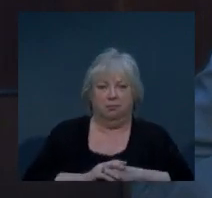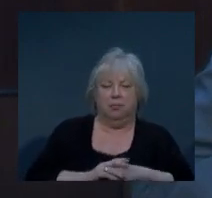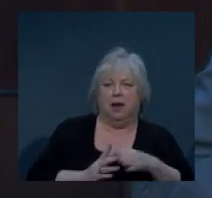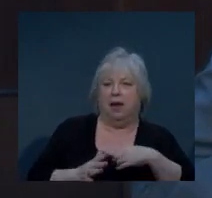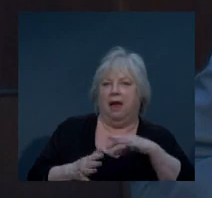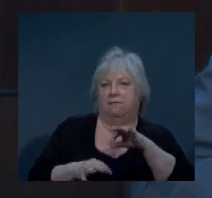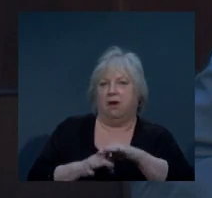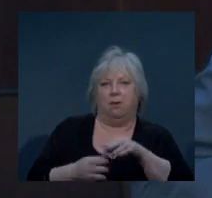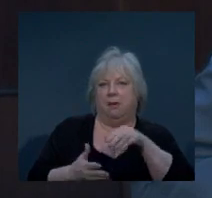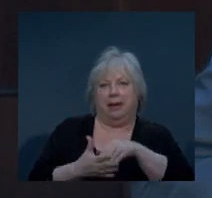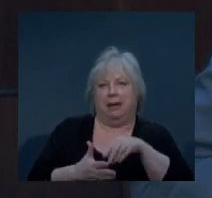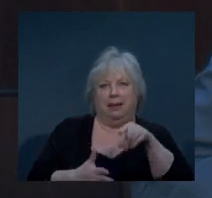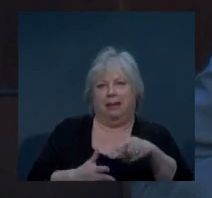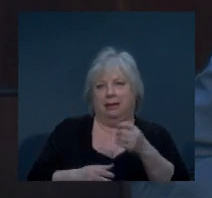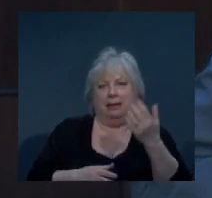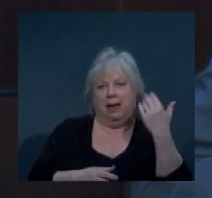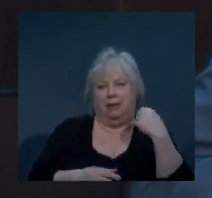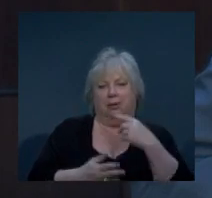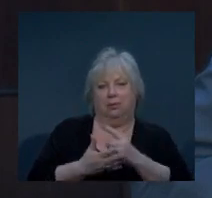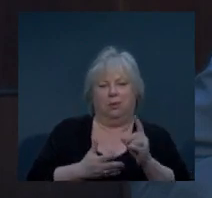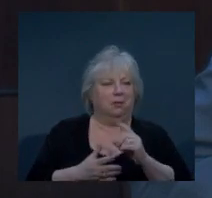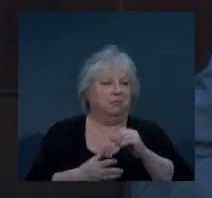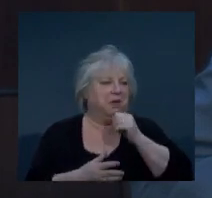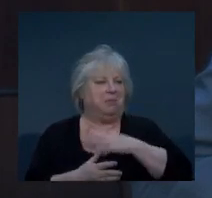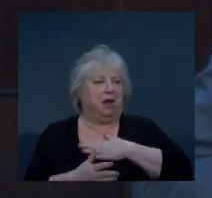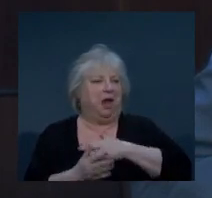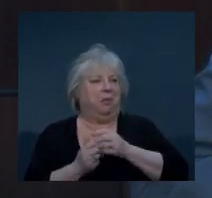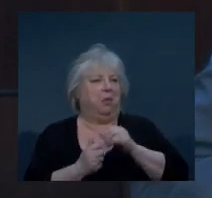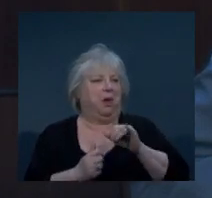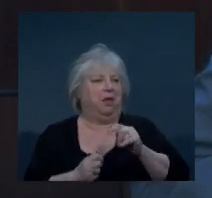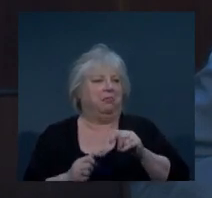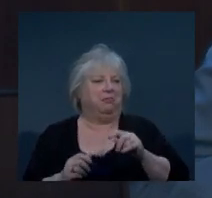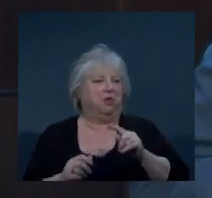I voted against it last time. I'm not happy with it either.